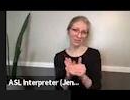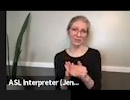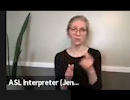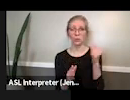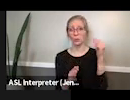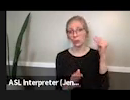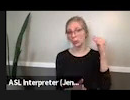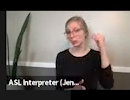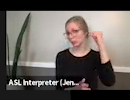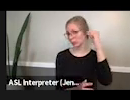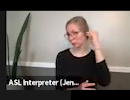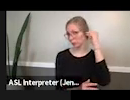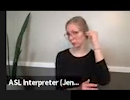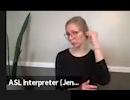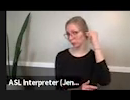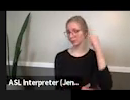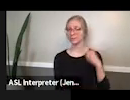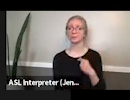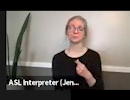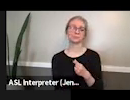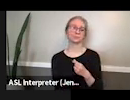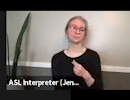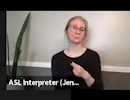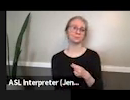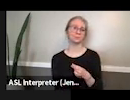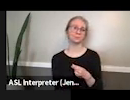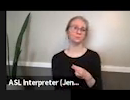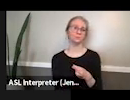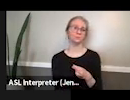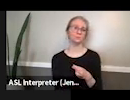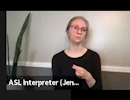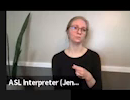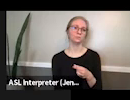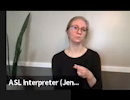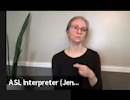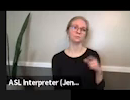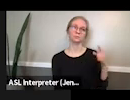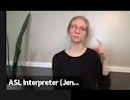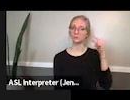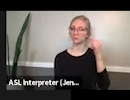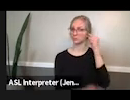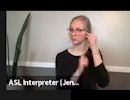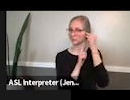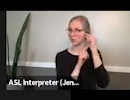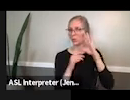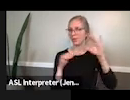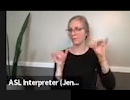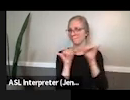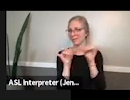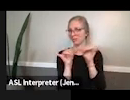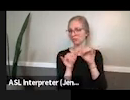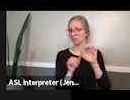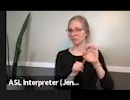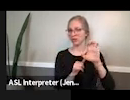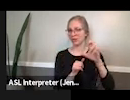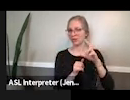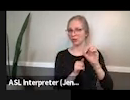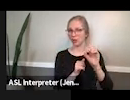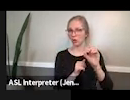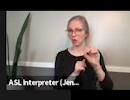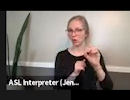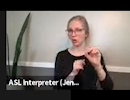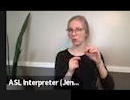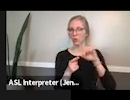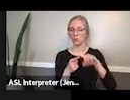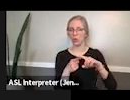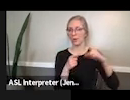they put it in the ear canal, and the probe measures the echo when clicks or tones are played